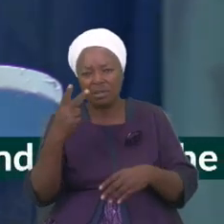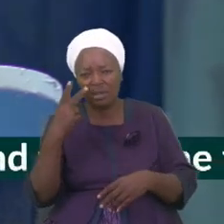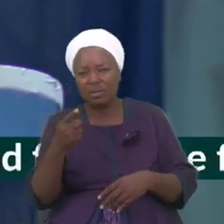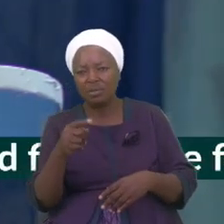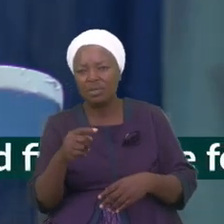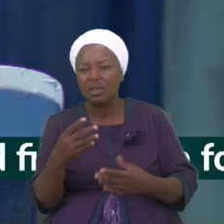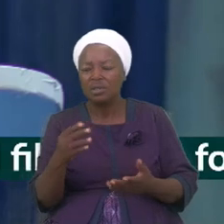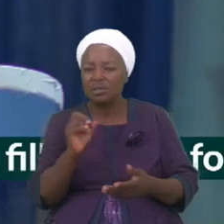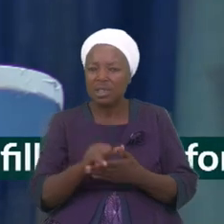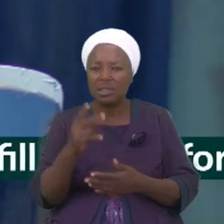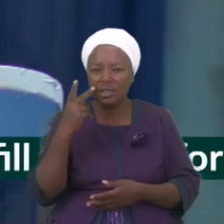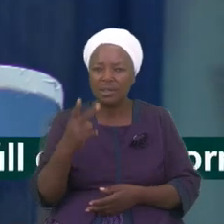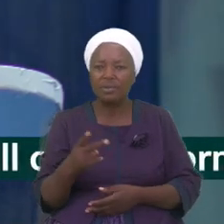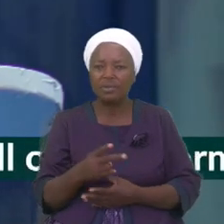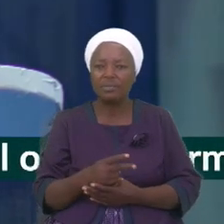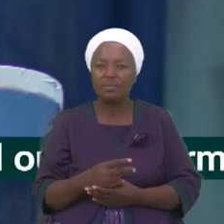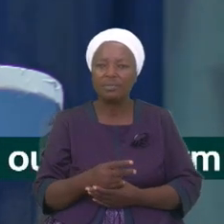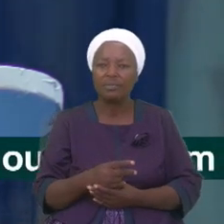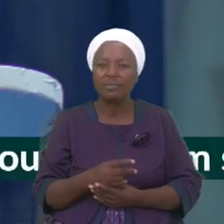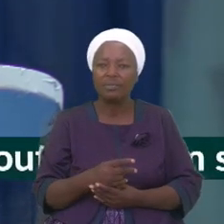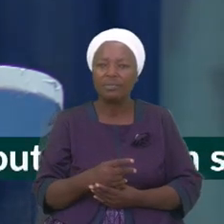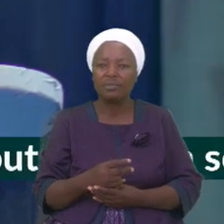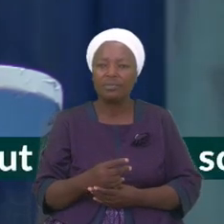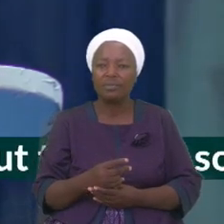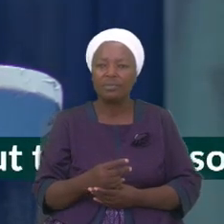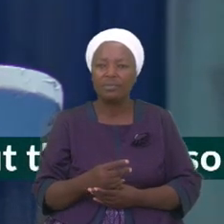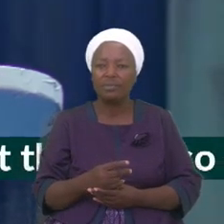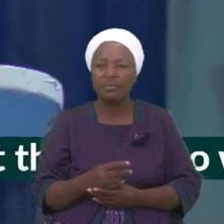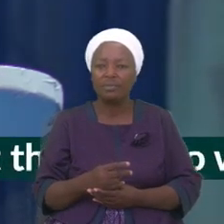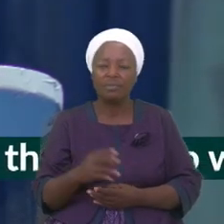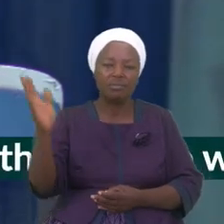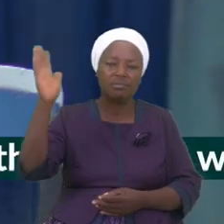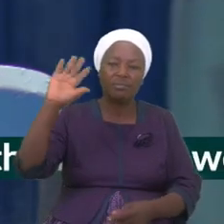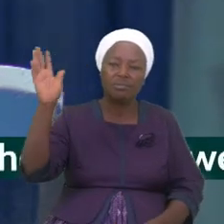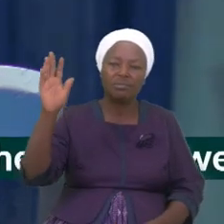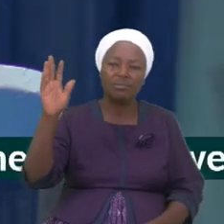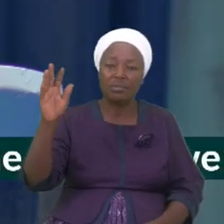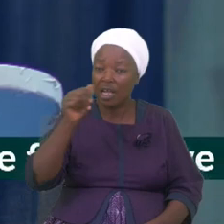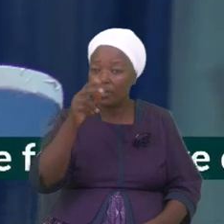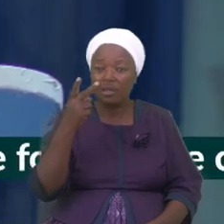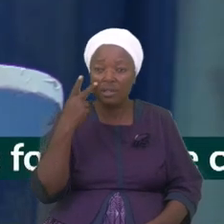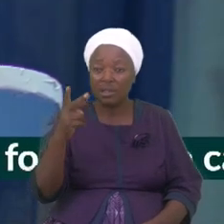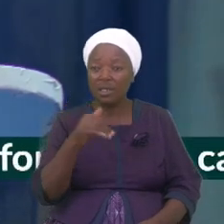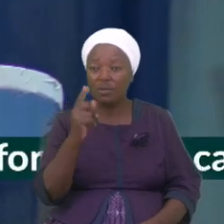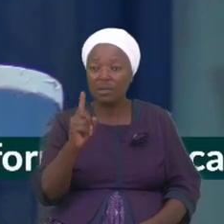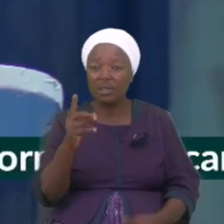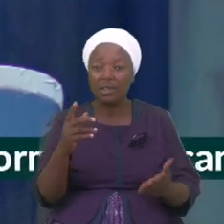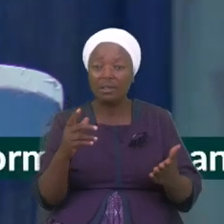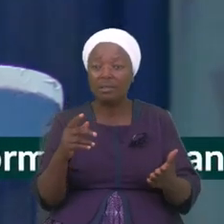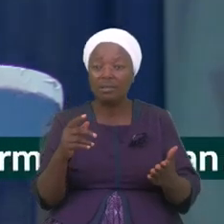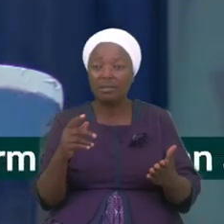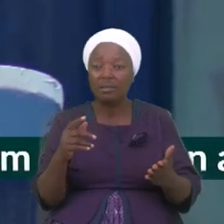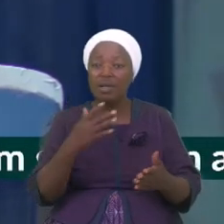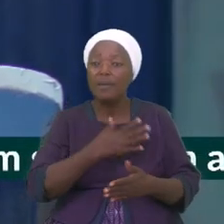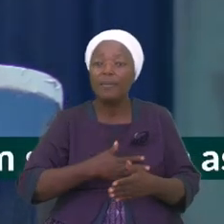Just walk towards the side and wave the flag. Am I seeing anyone there? Please,